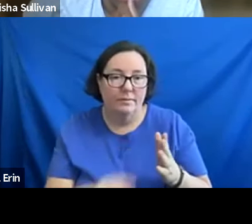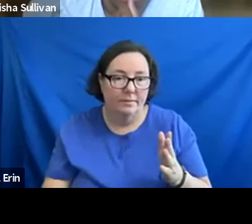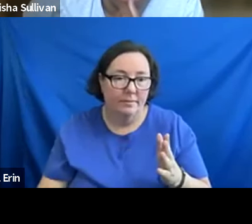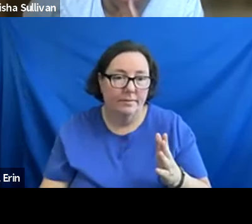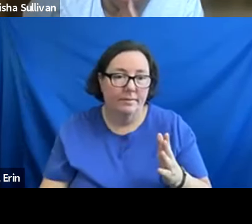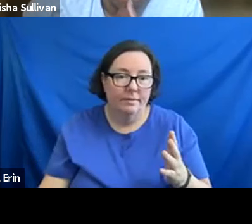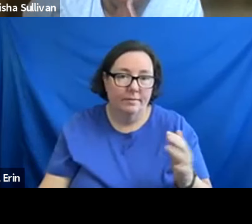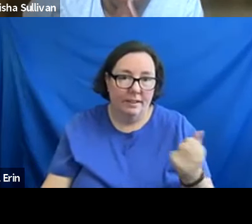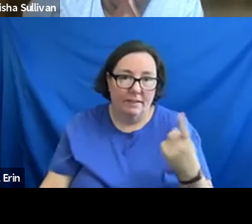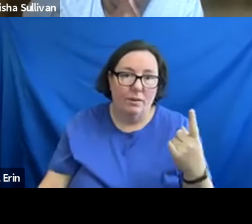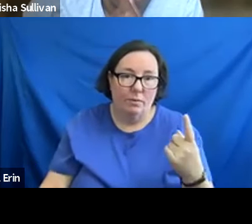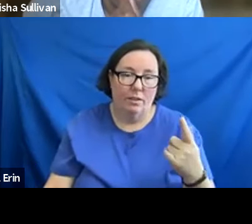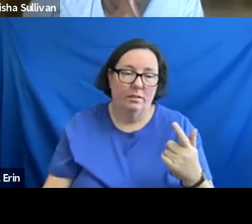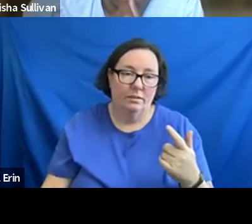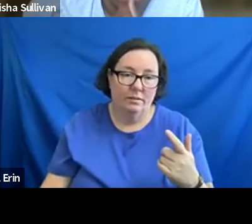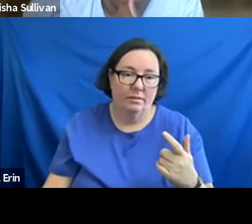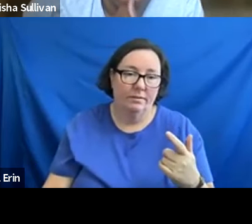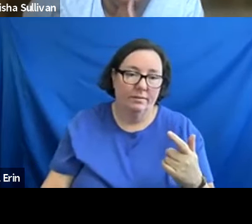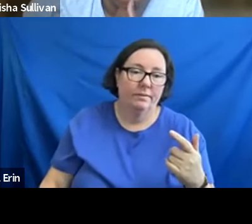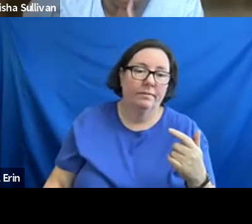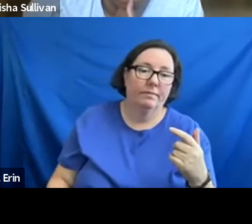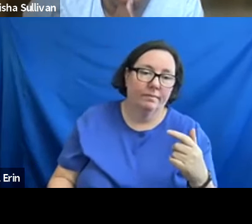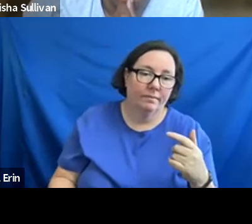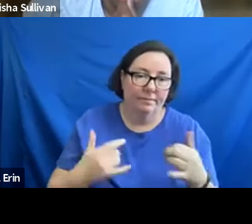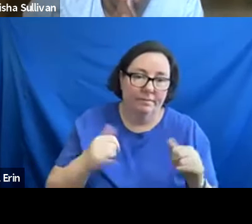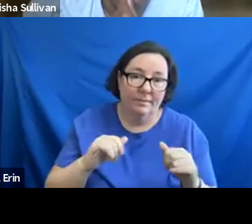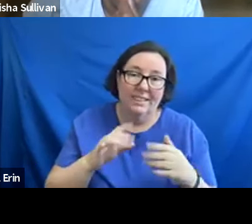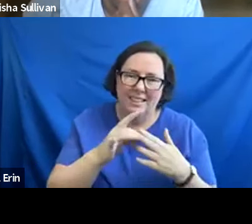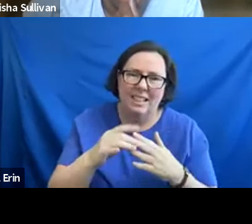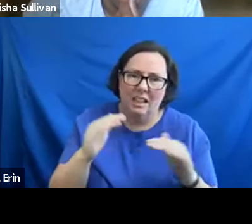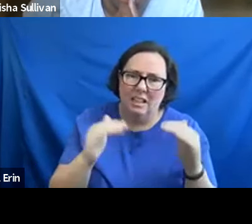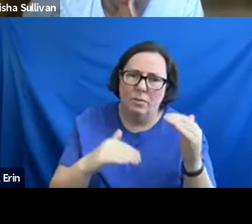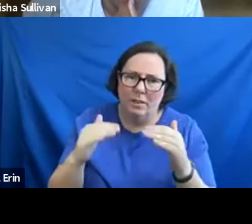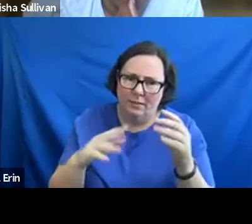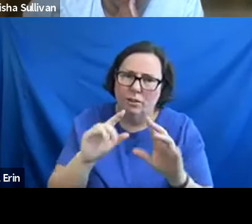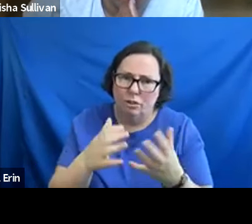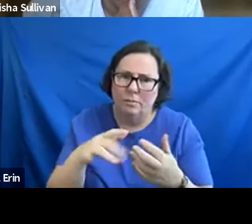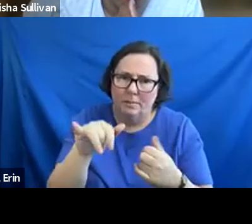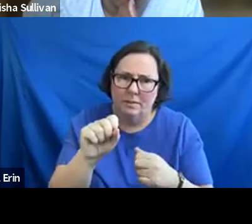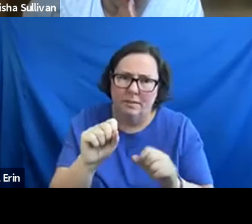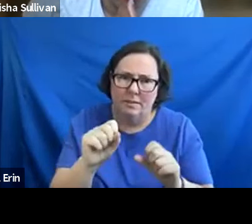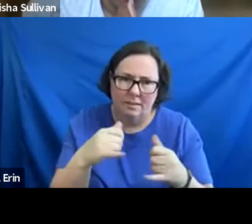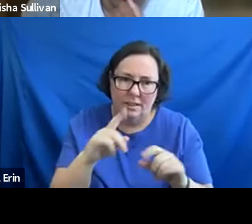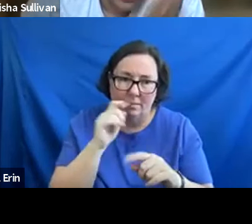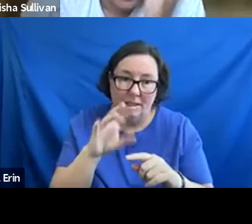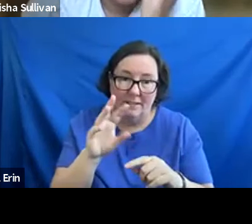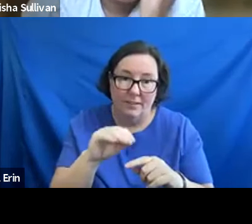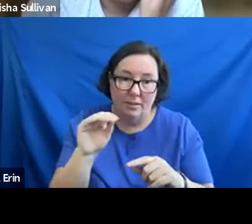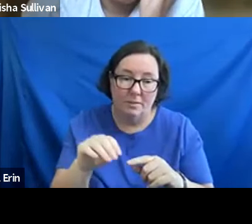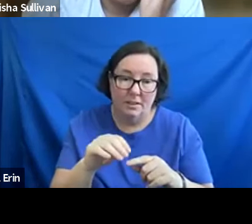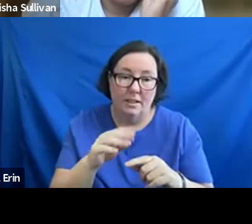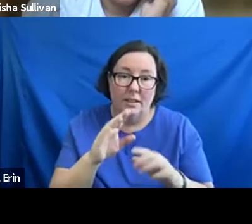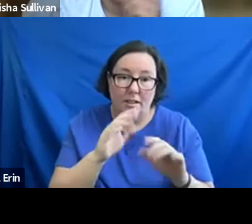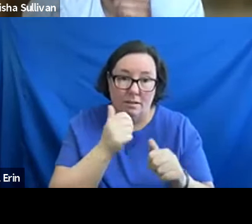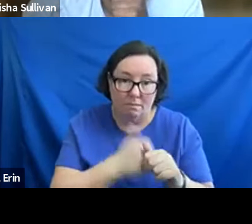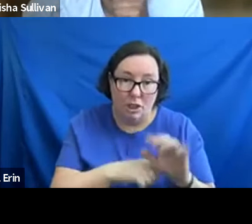that everyone, it would still lead to group differences though, because the 50th percentile per